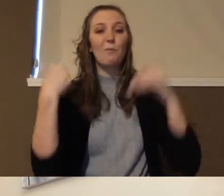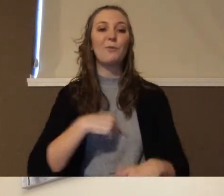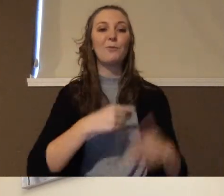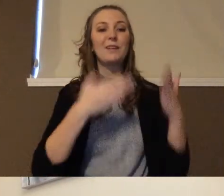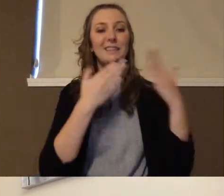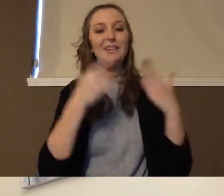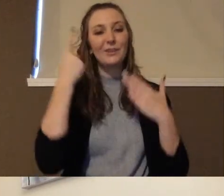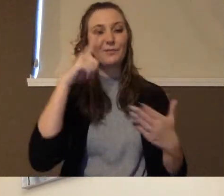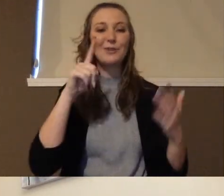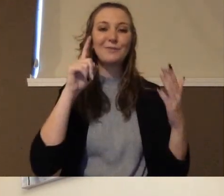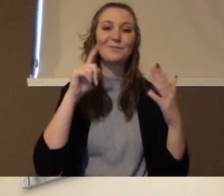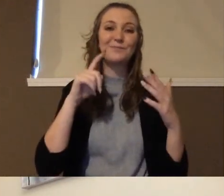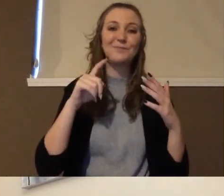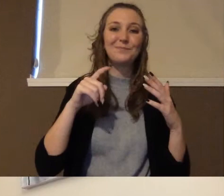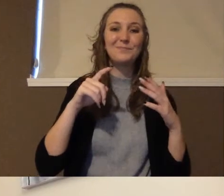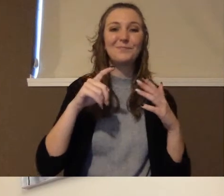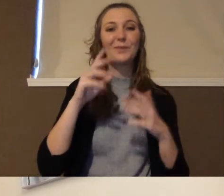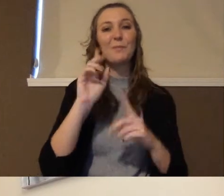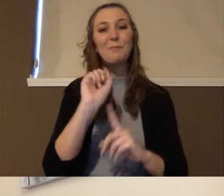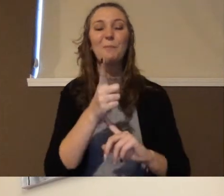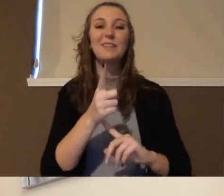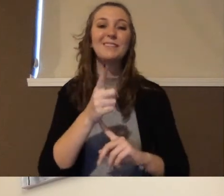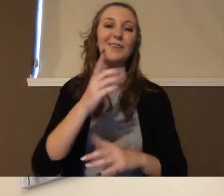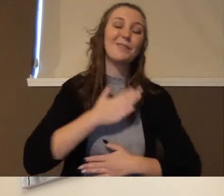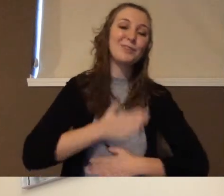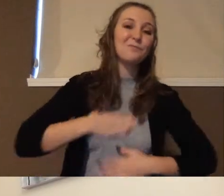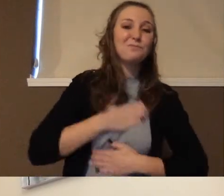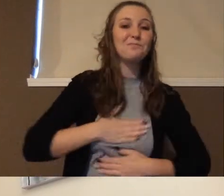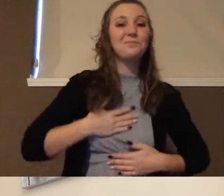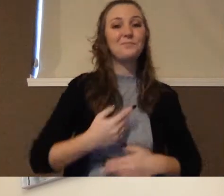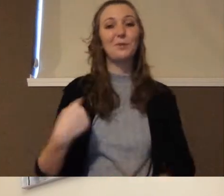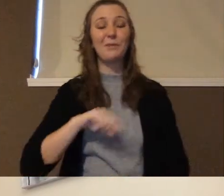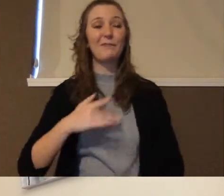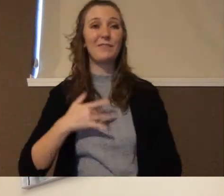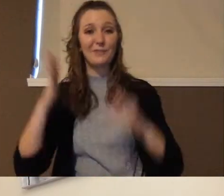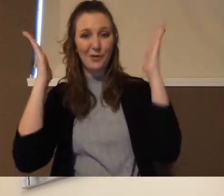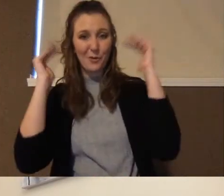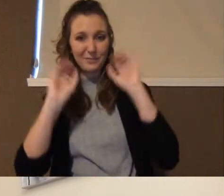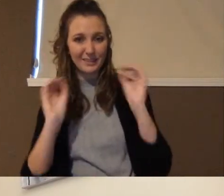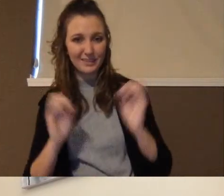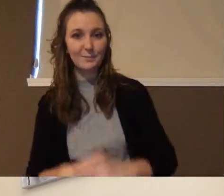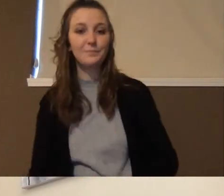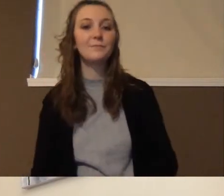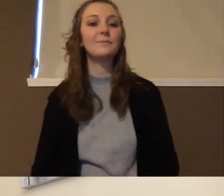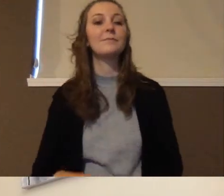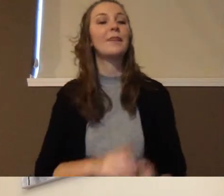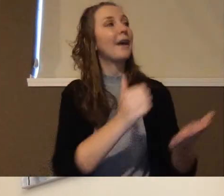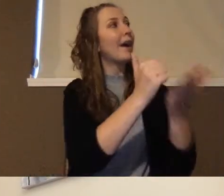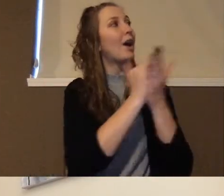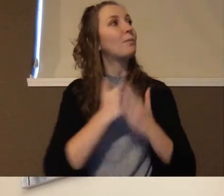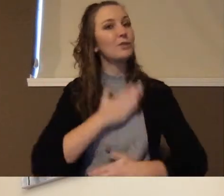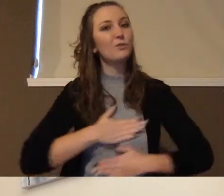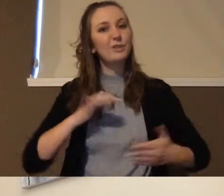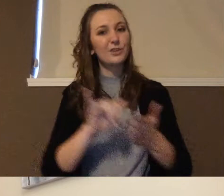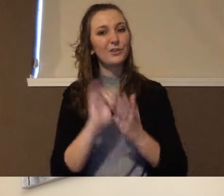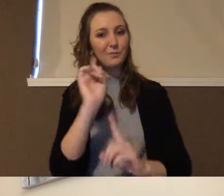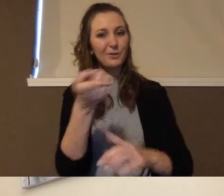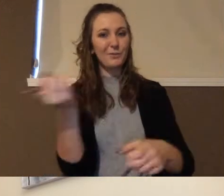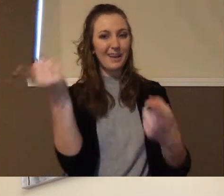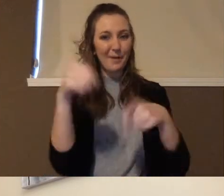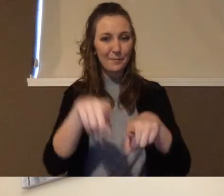lightness we find in times that feel hopeless. Help us to notice and appreciate when those moments happen. Empower us to resist